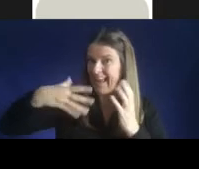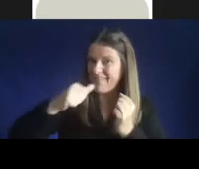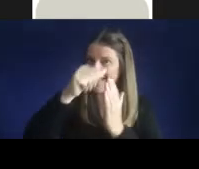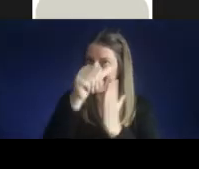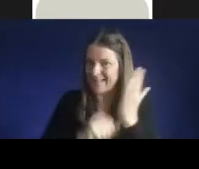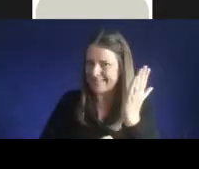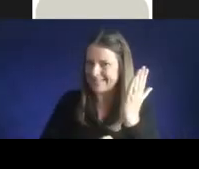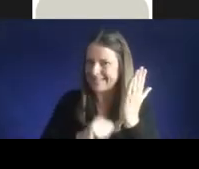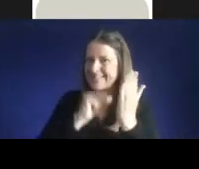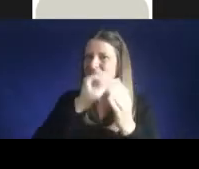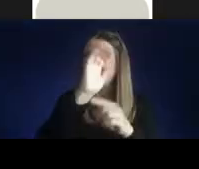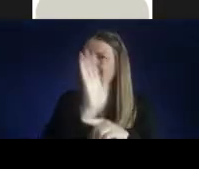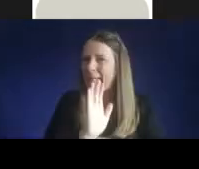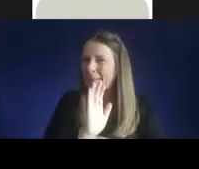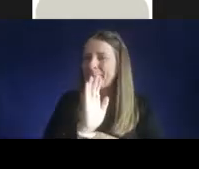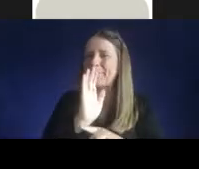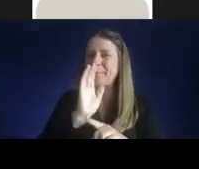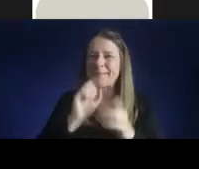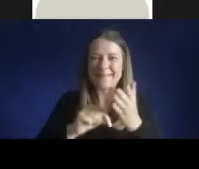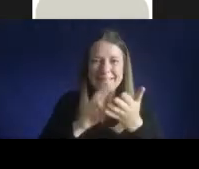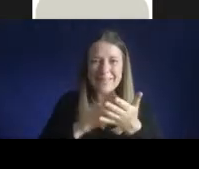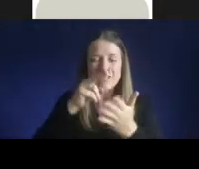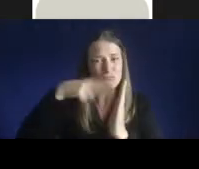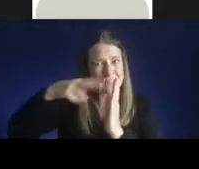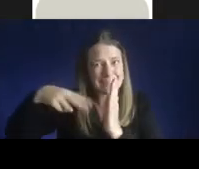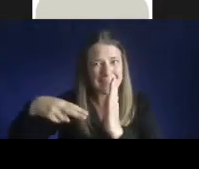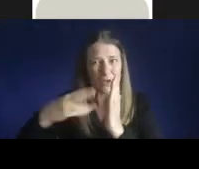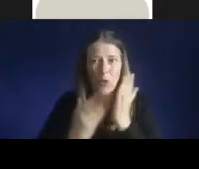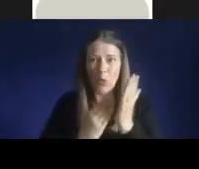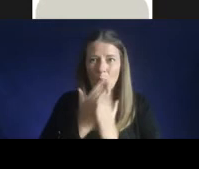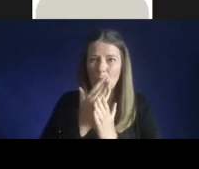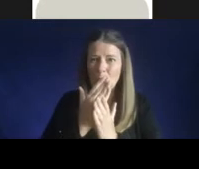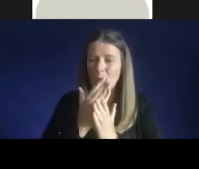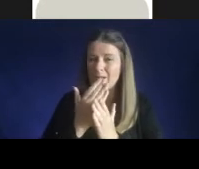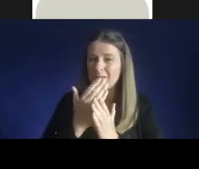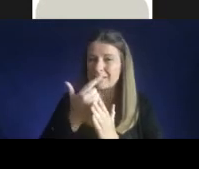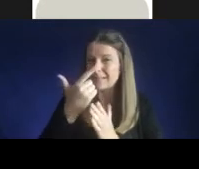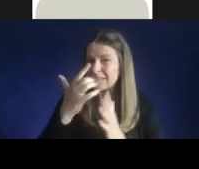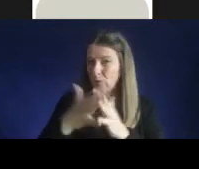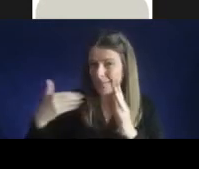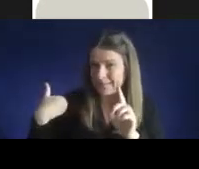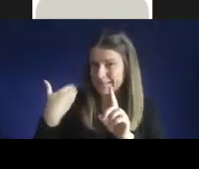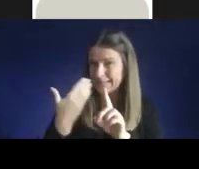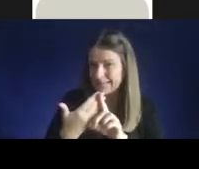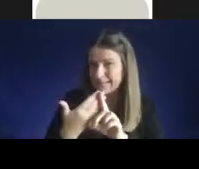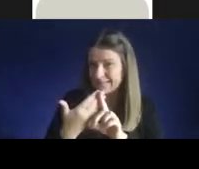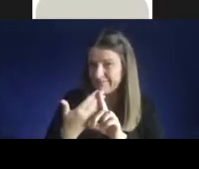films and TV shows I have engaged with over the past few weeks. These can be listed in the chat box at the